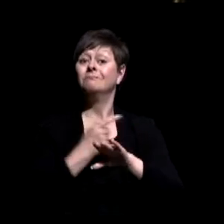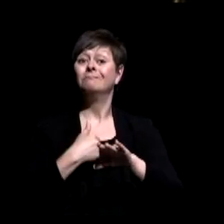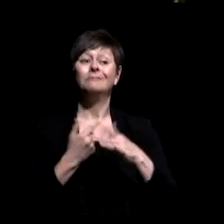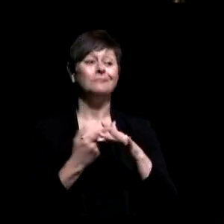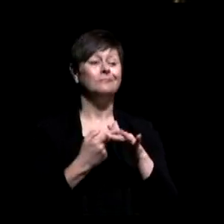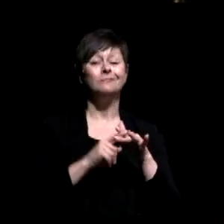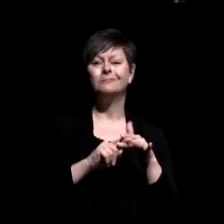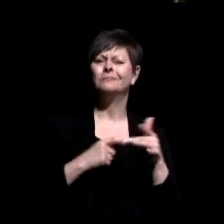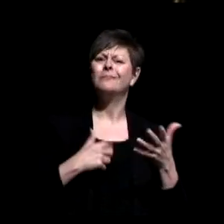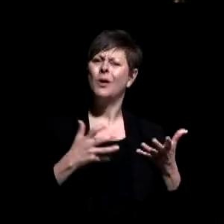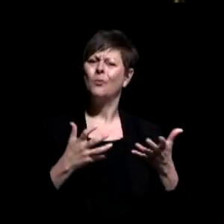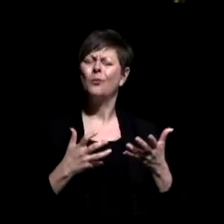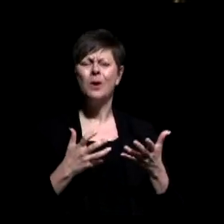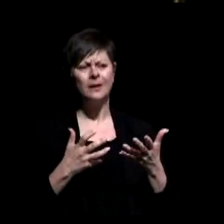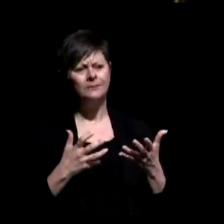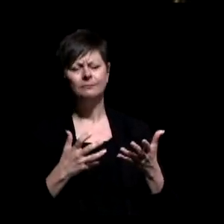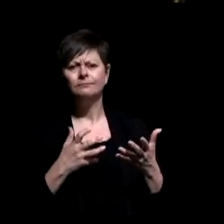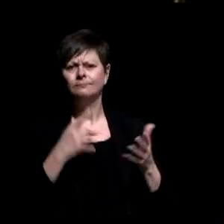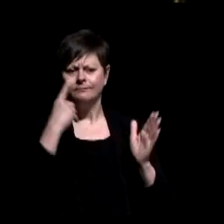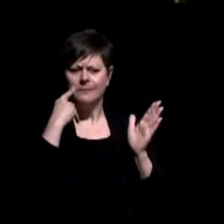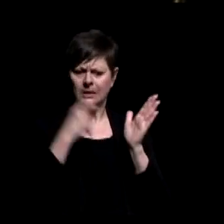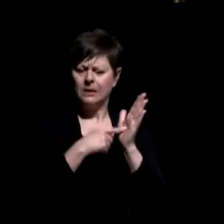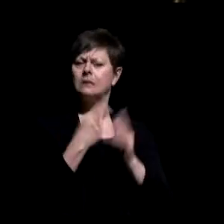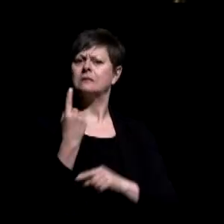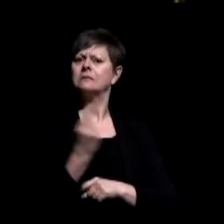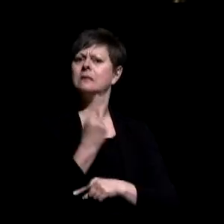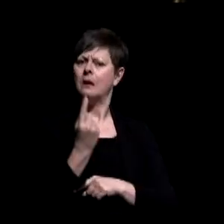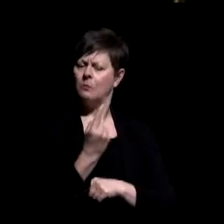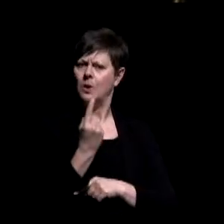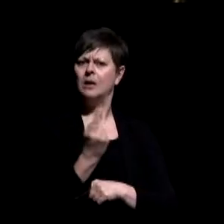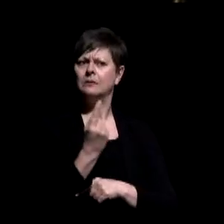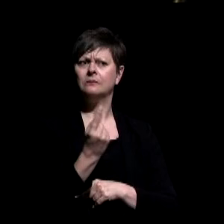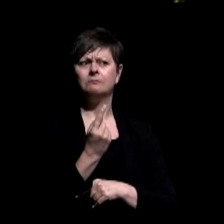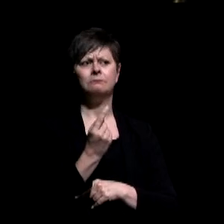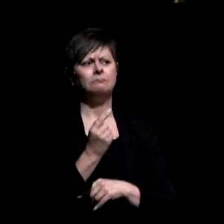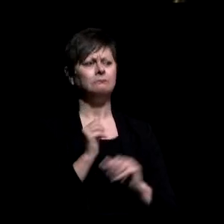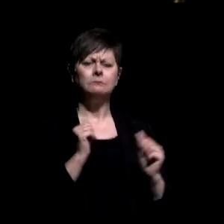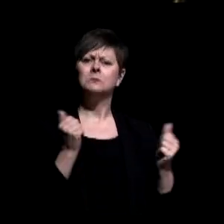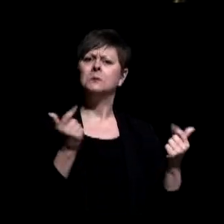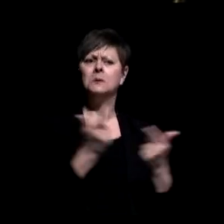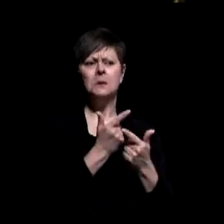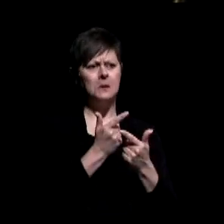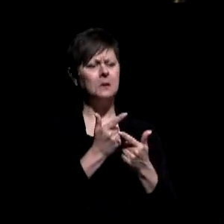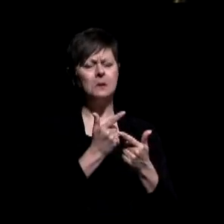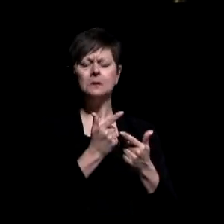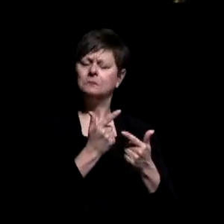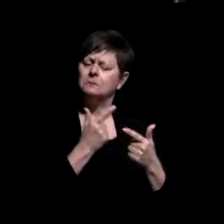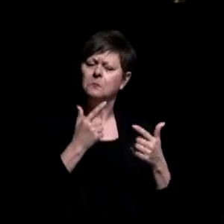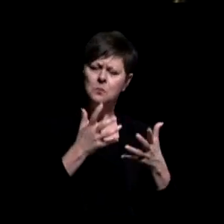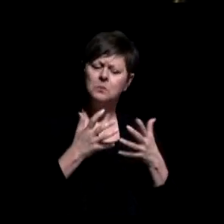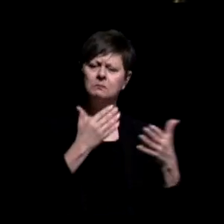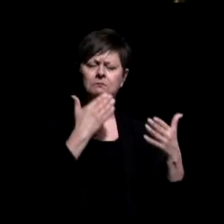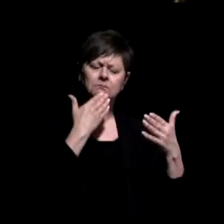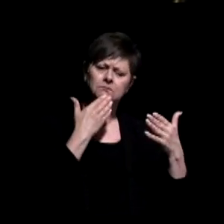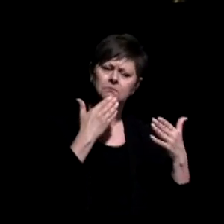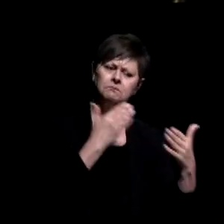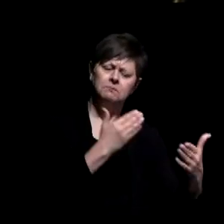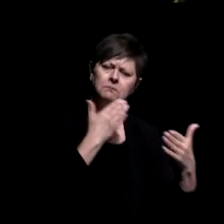to just take a moment to recognize someone who I think we all owe a significant debt of gratitude to,